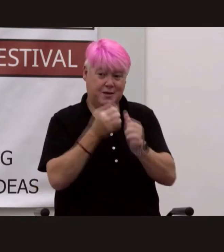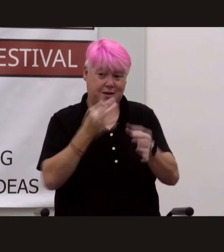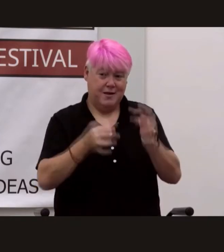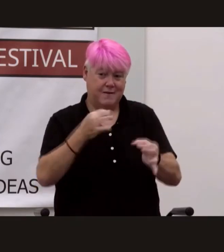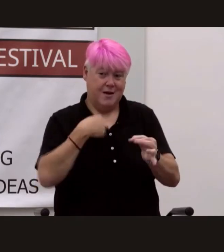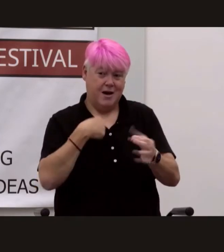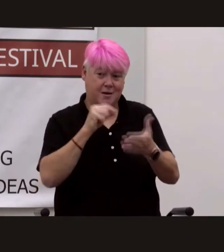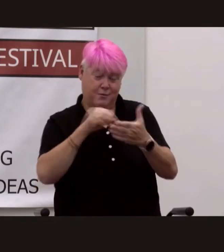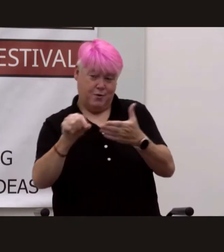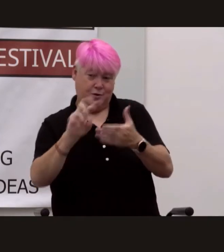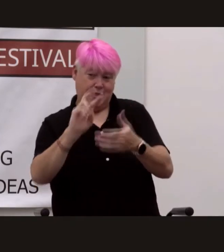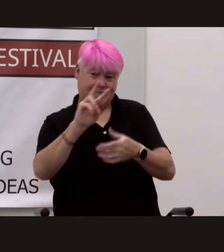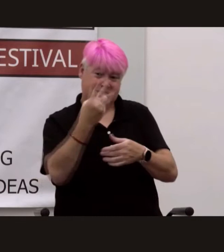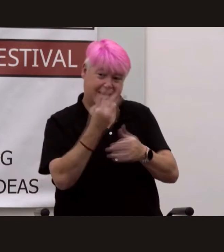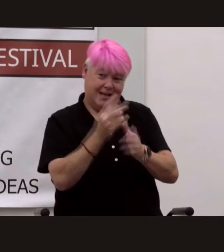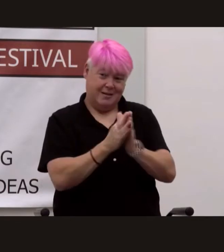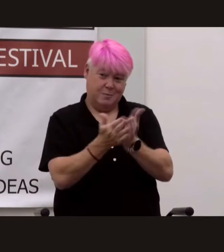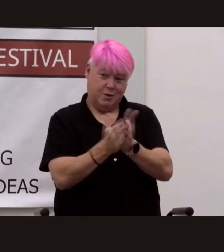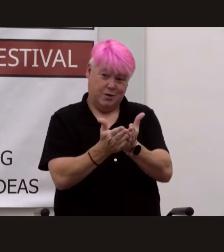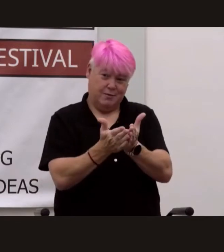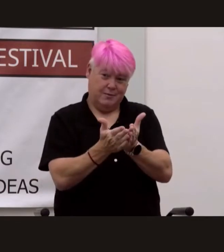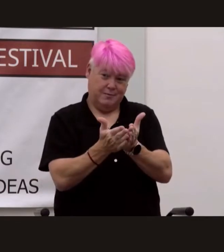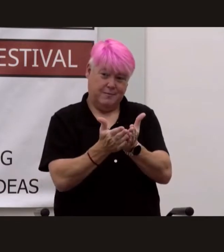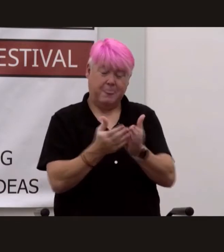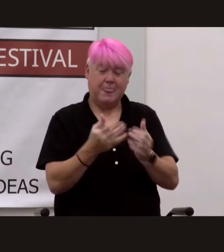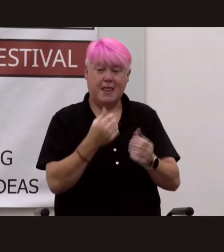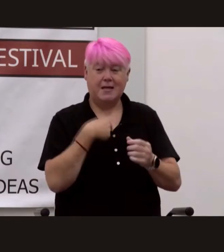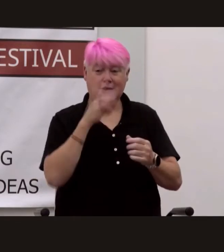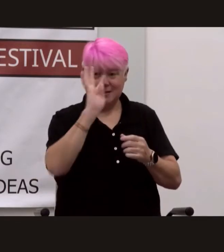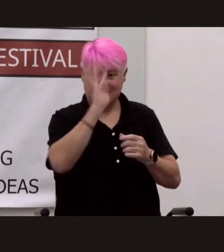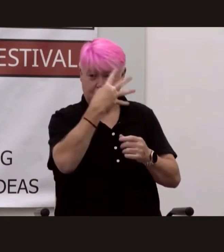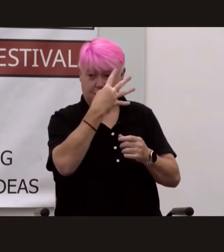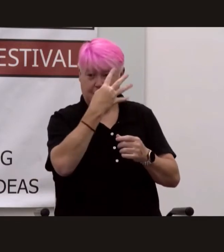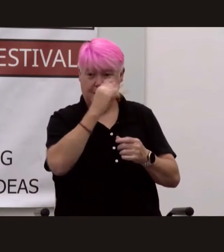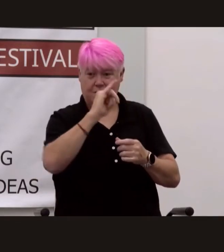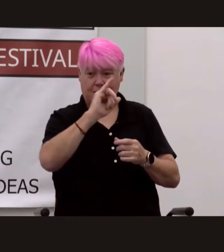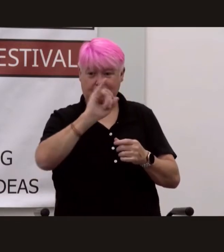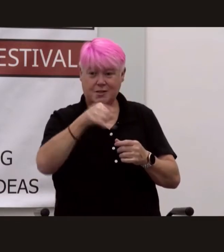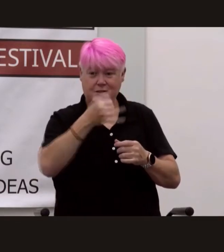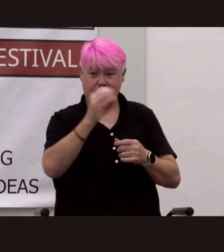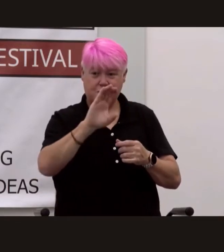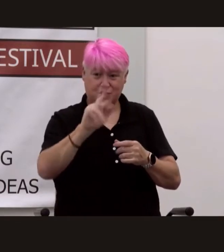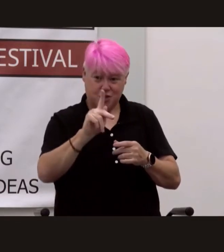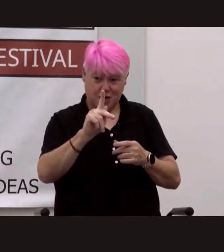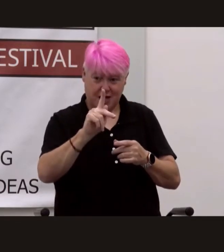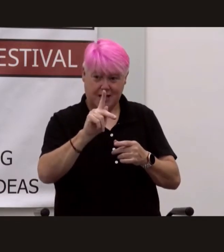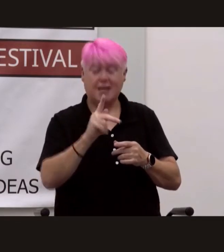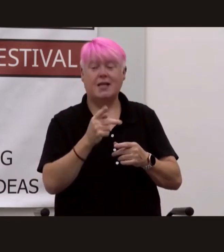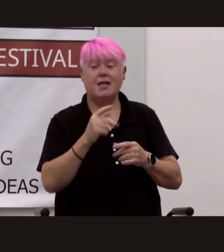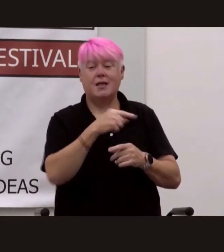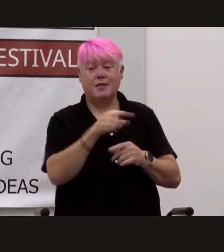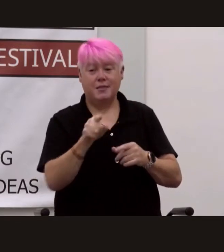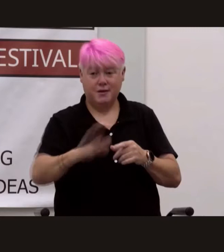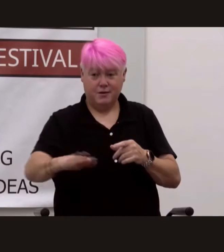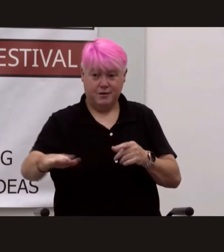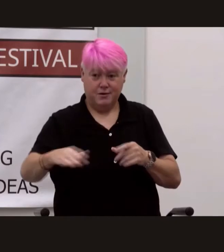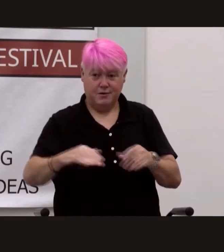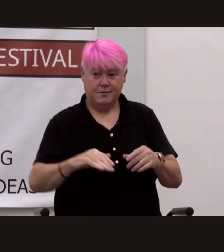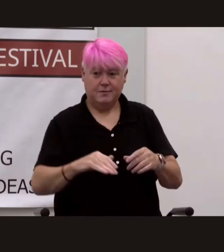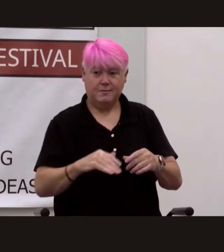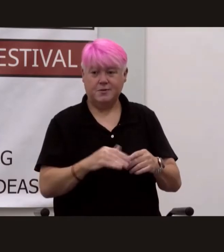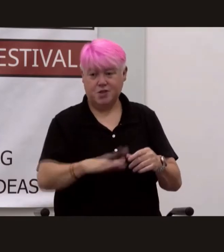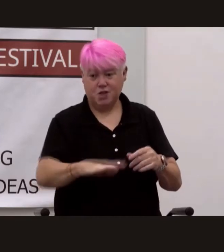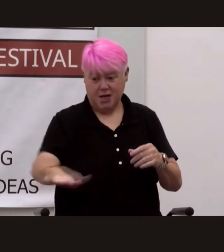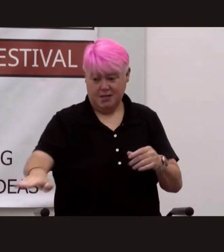novel? And so I created Jack Bolton, their child, who is in this